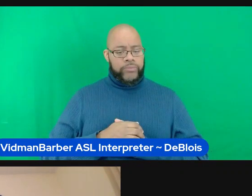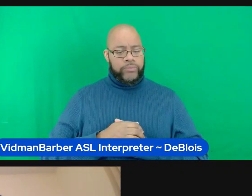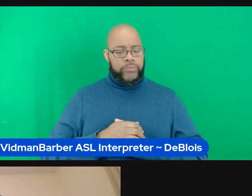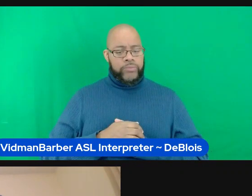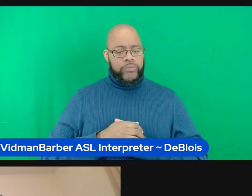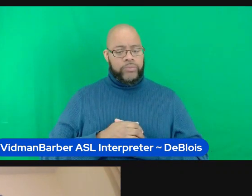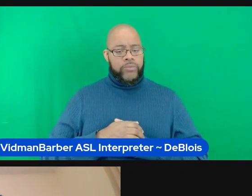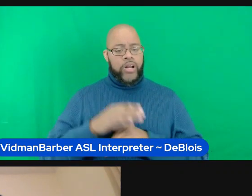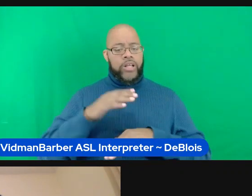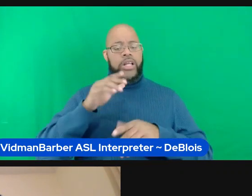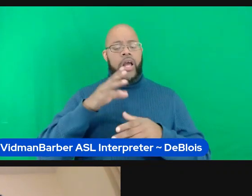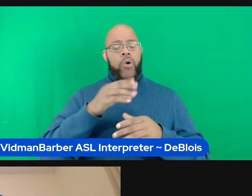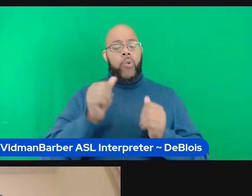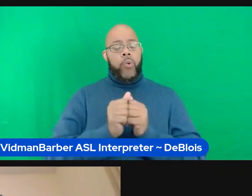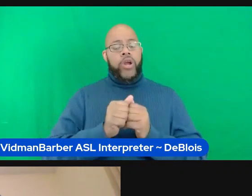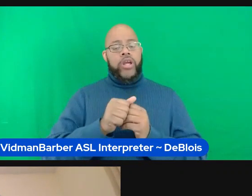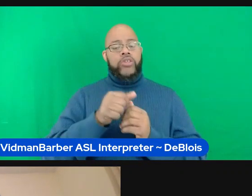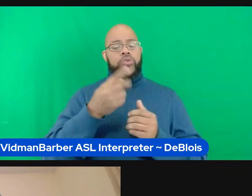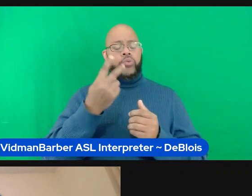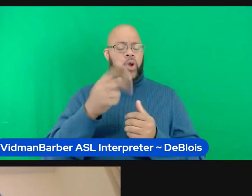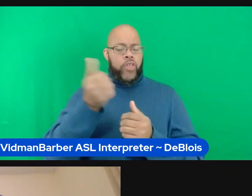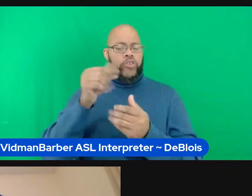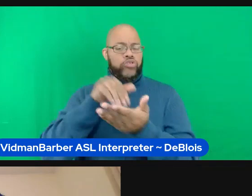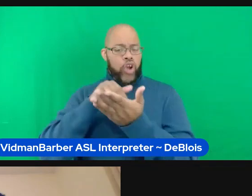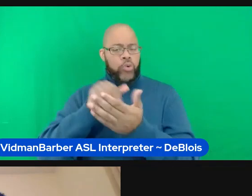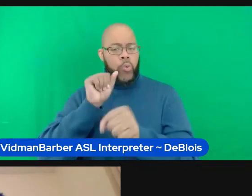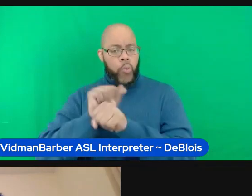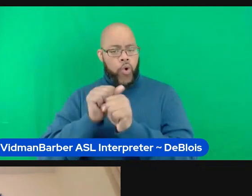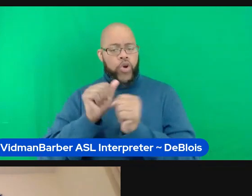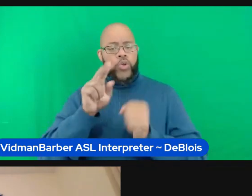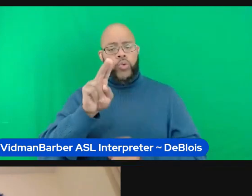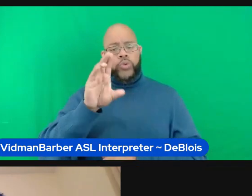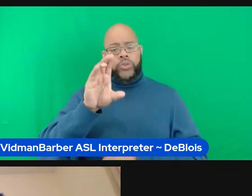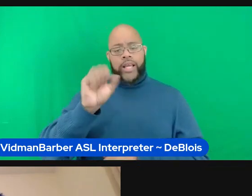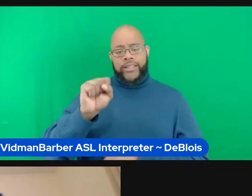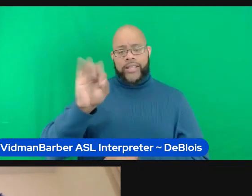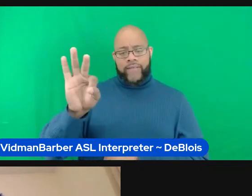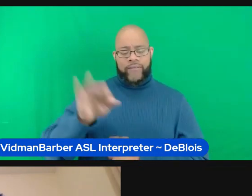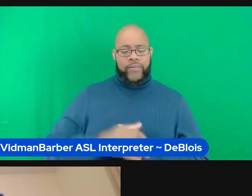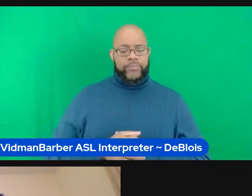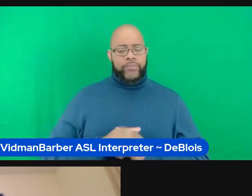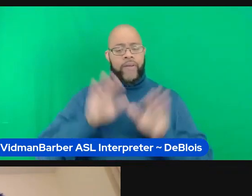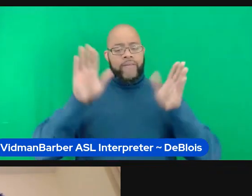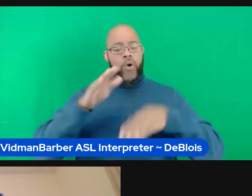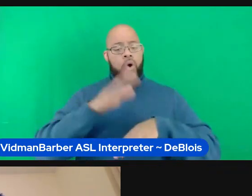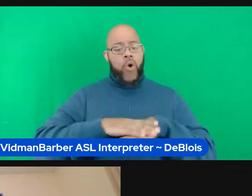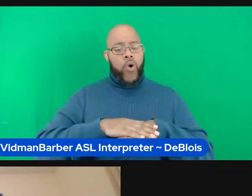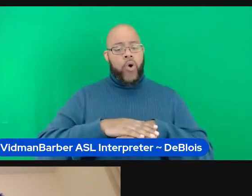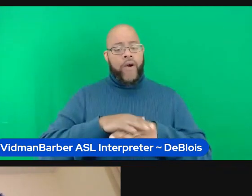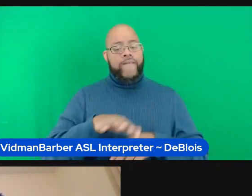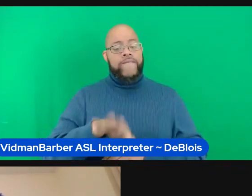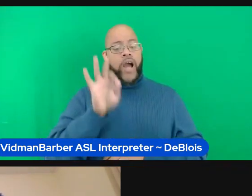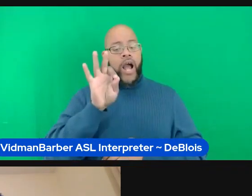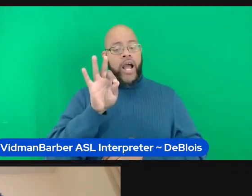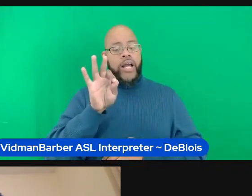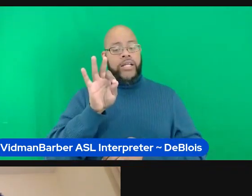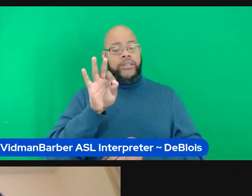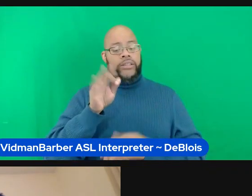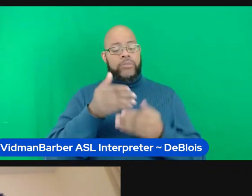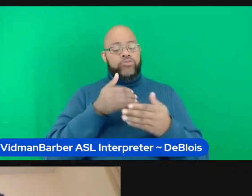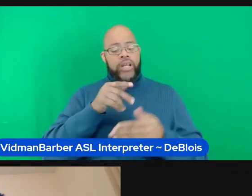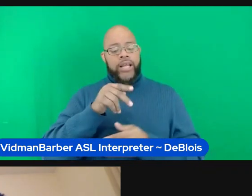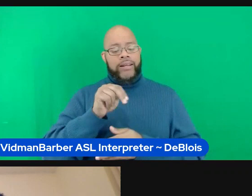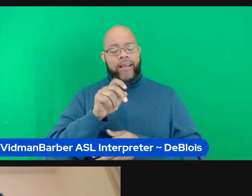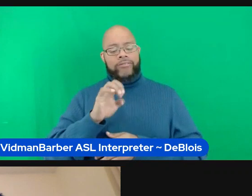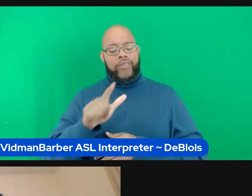and Dr. Gabriella Fragitilis at UCSF, focusing on uncovering the prenatal factors that